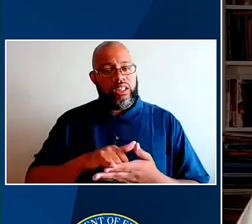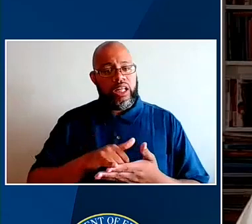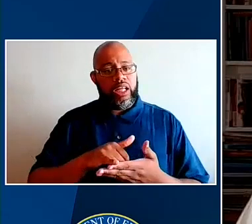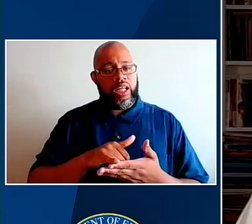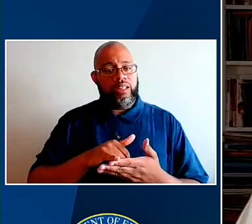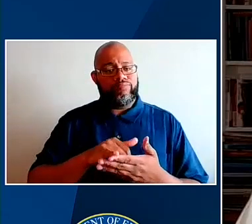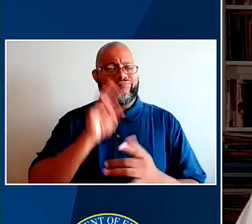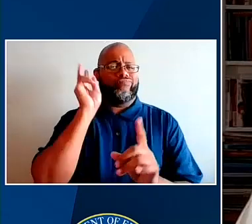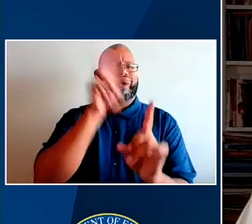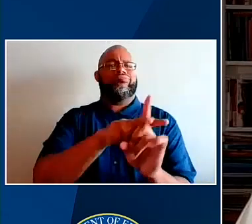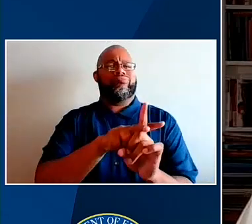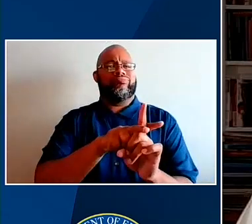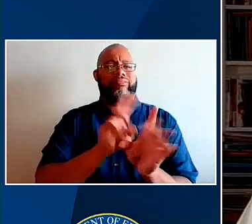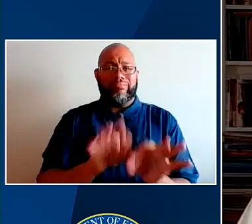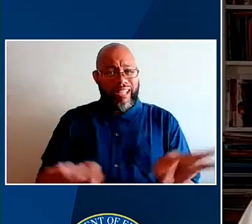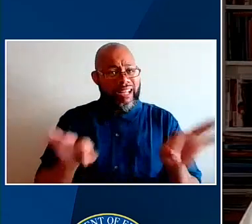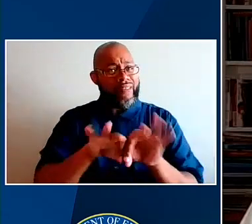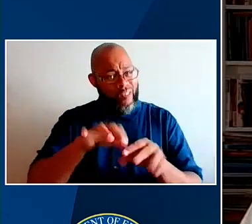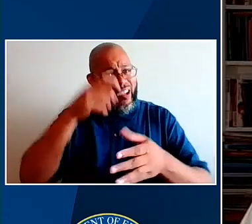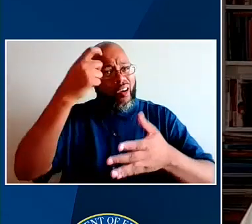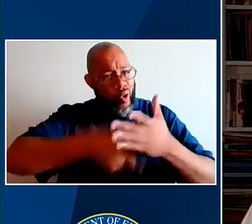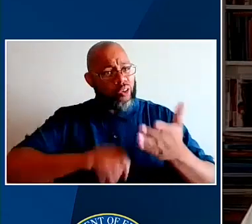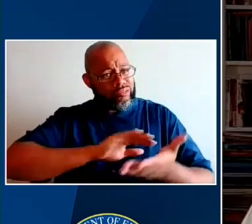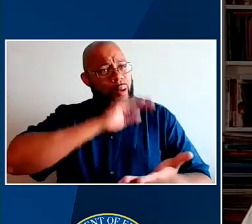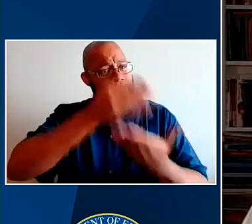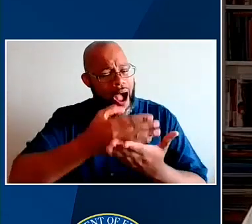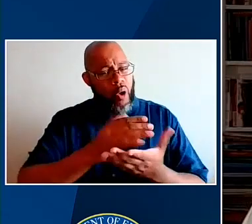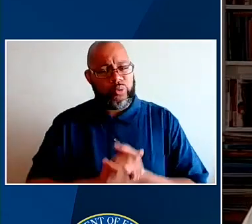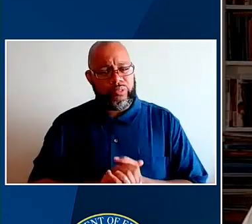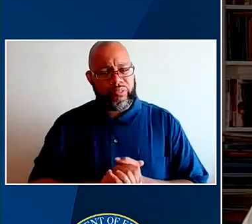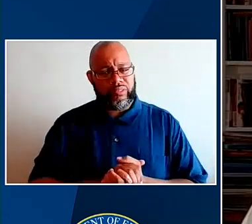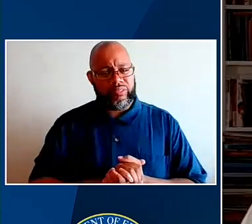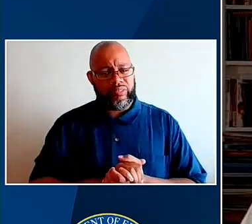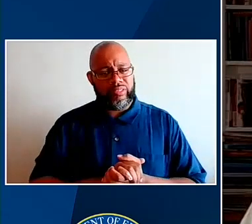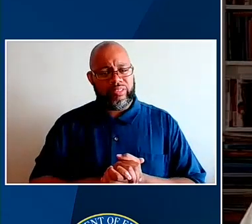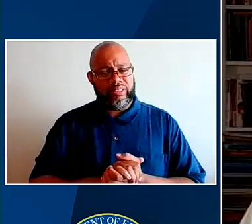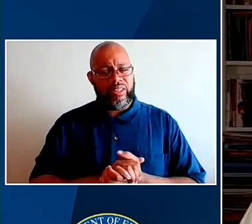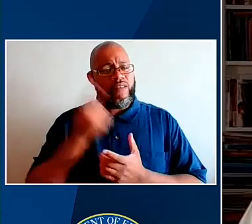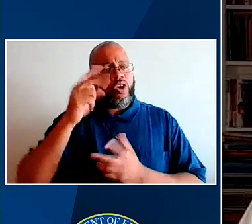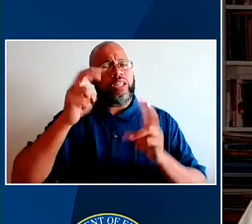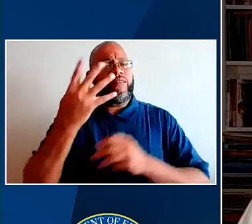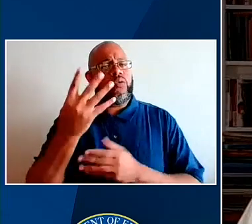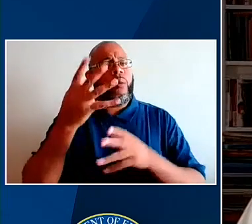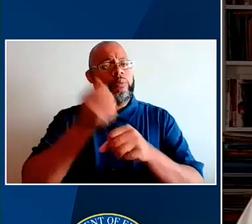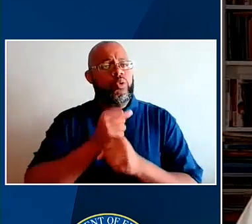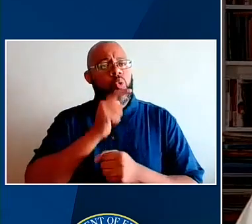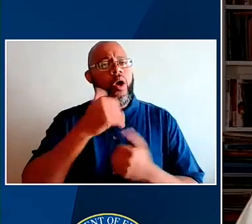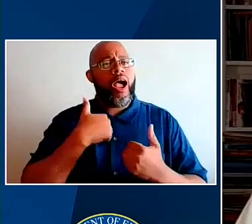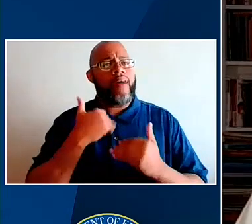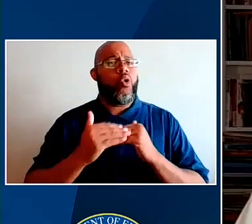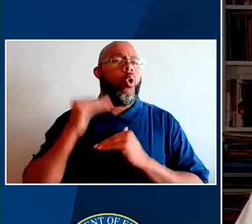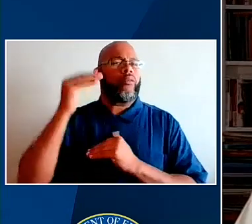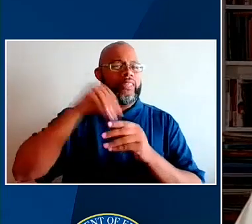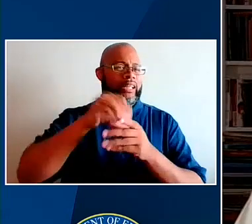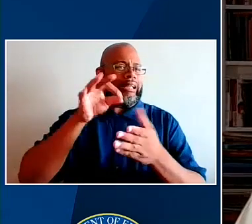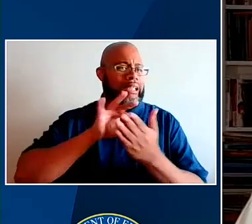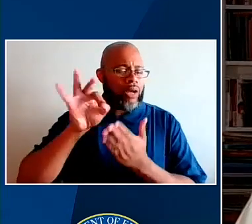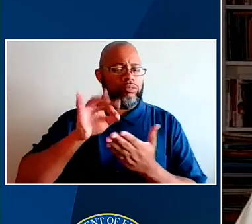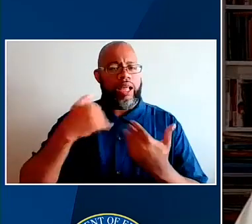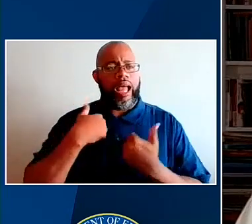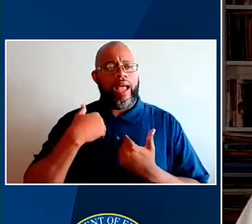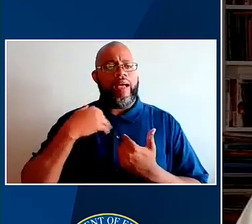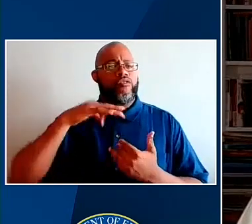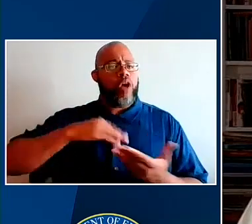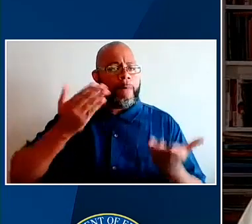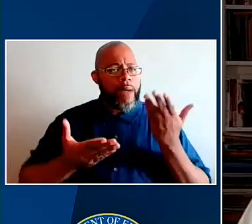impose significant costs on Title IV recipients who do have overages in their accounts, where they have credit balances